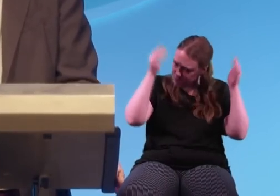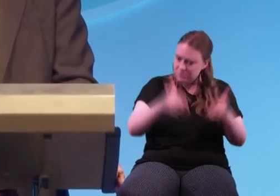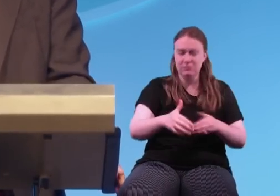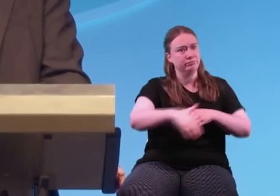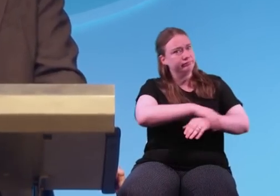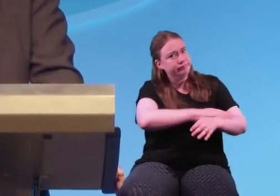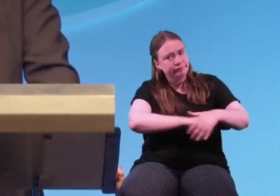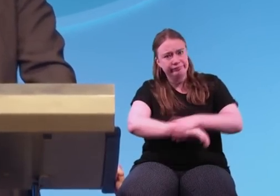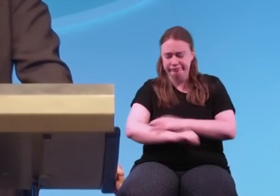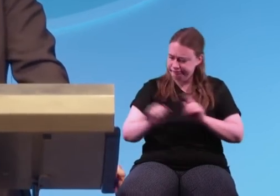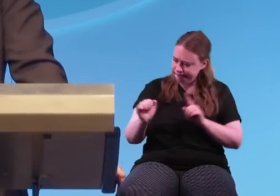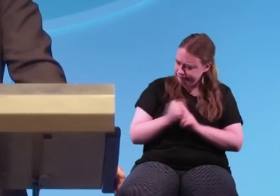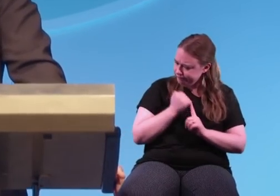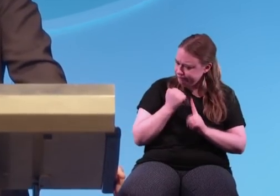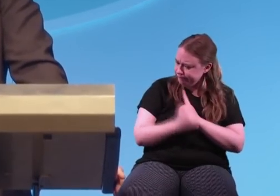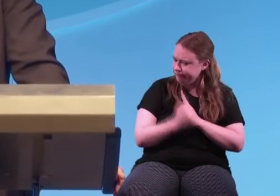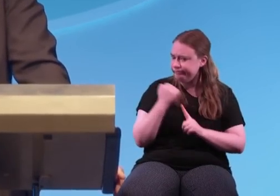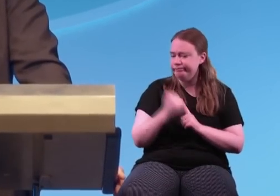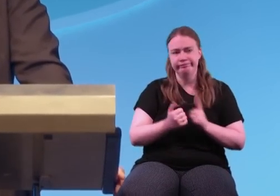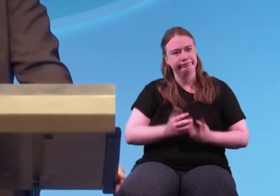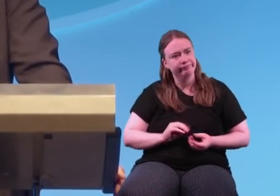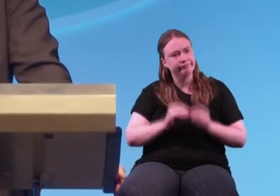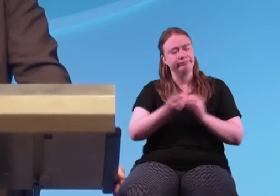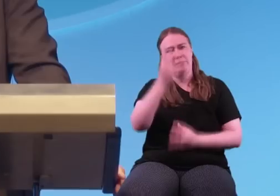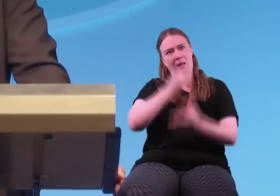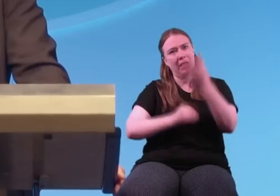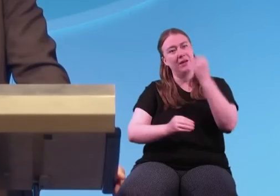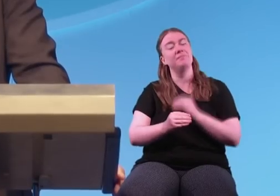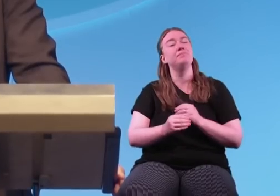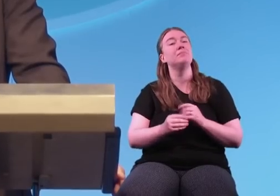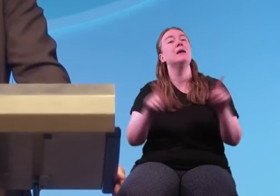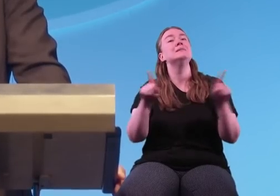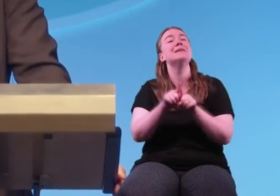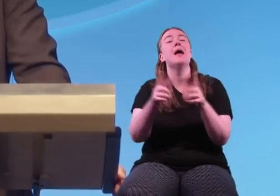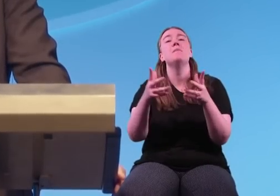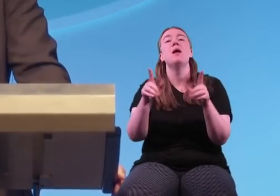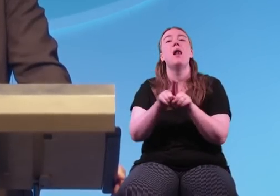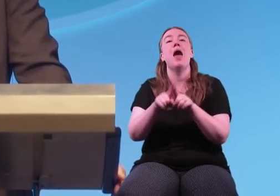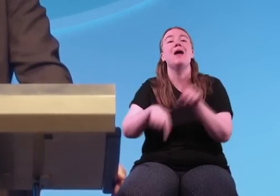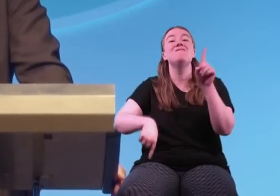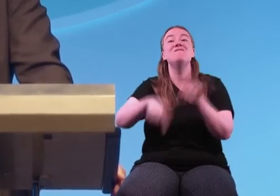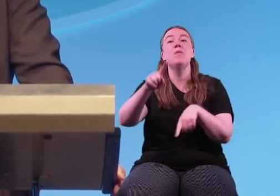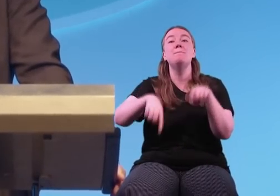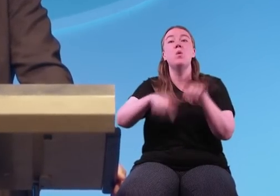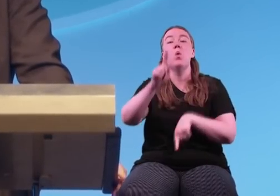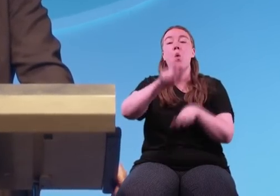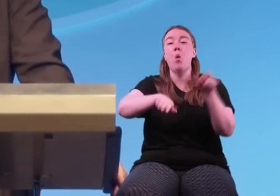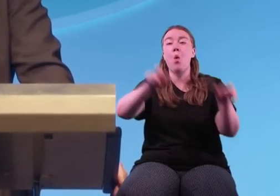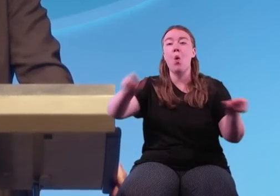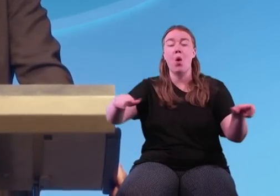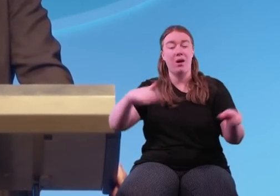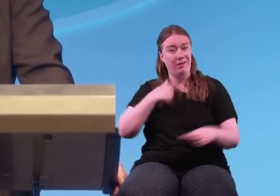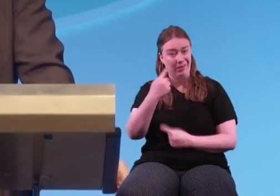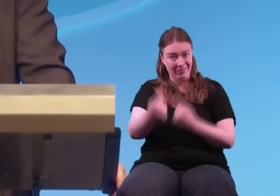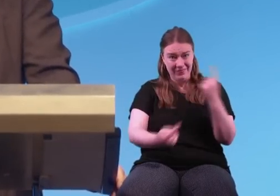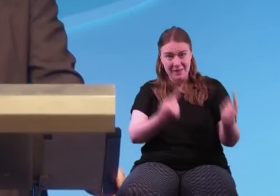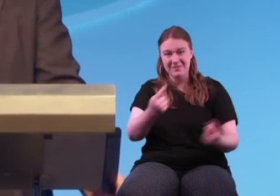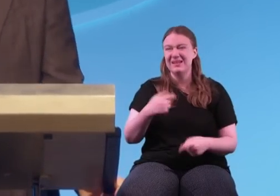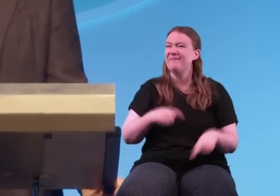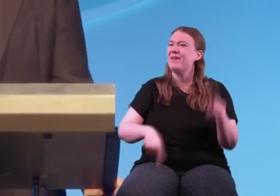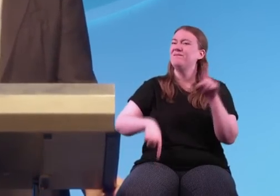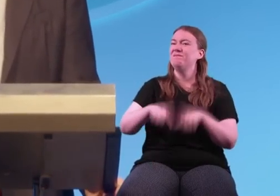know, of many amazingly gifted footballers who, after a very short while, never, ever,